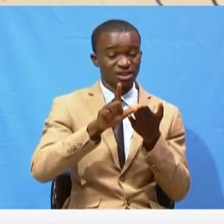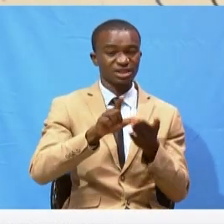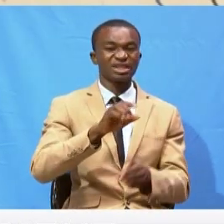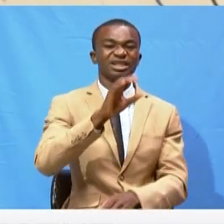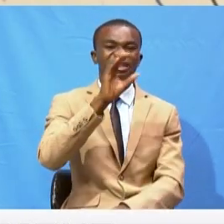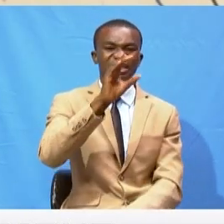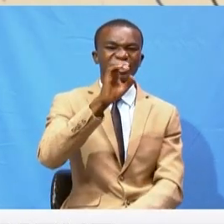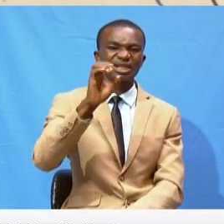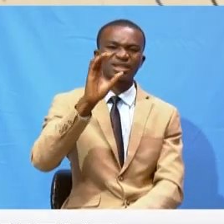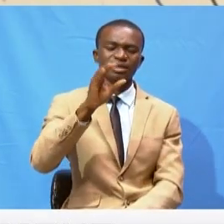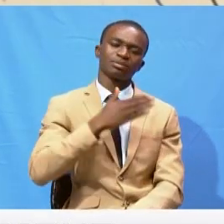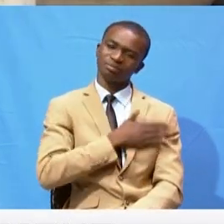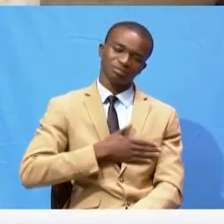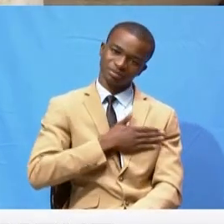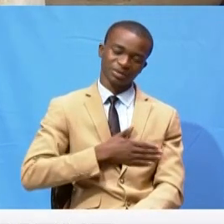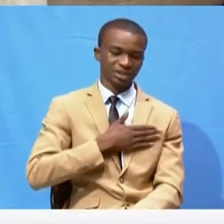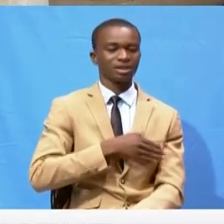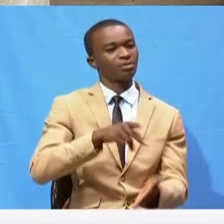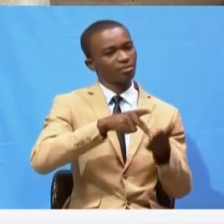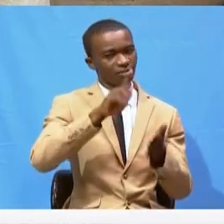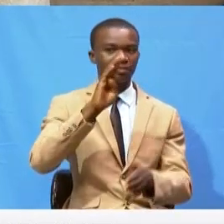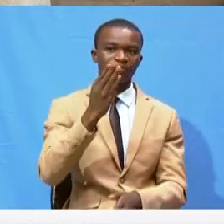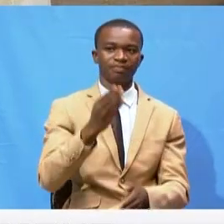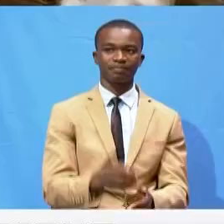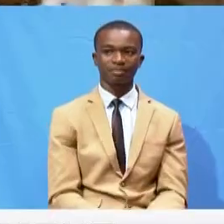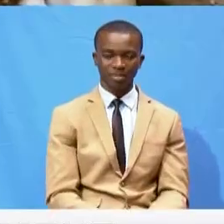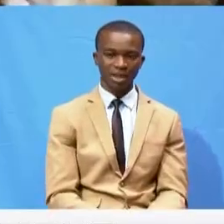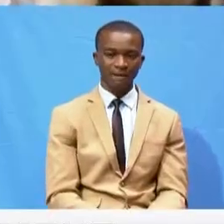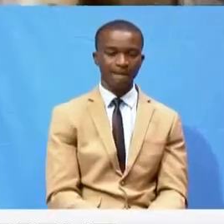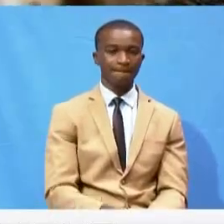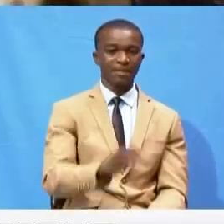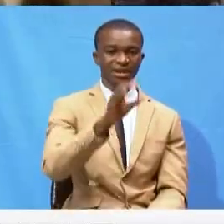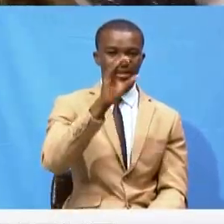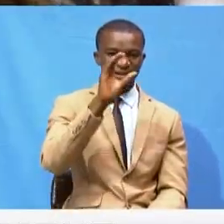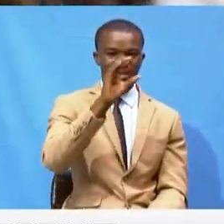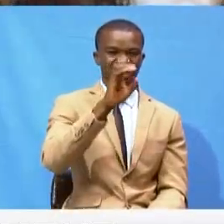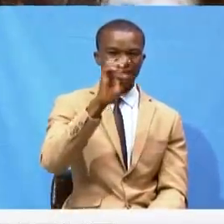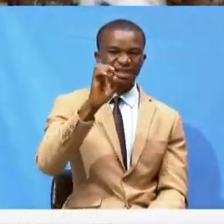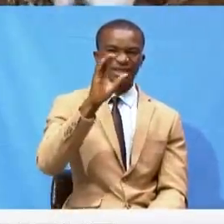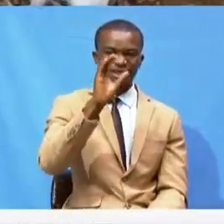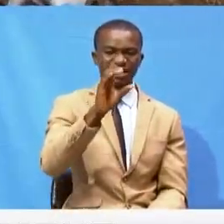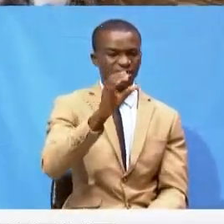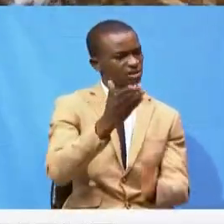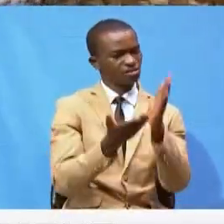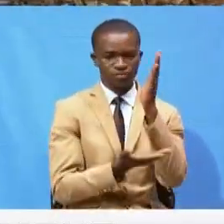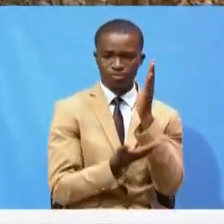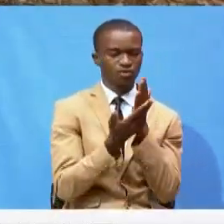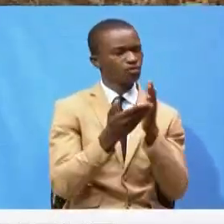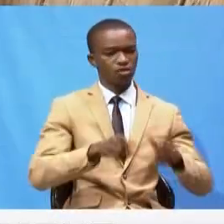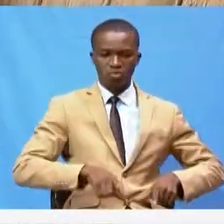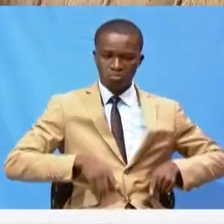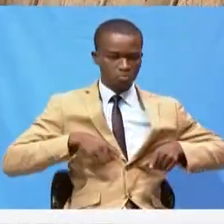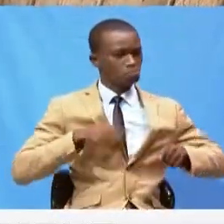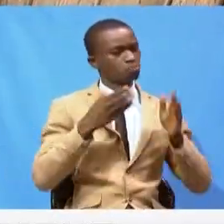repay back then. The CEC Wusulu Loan Scheme is impacting livelihoods and empowering the citizenry